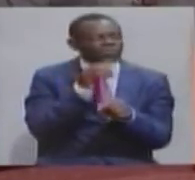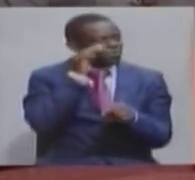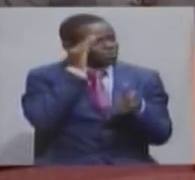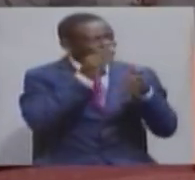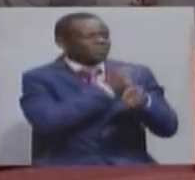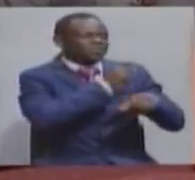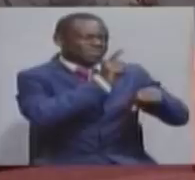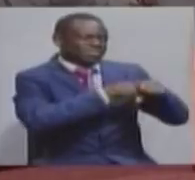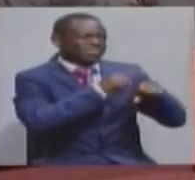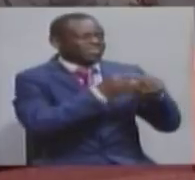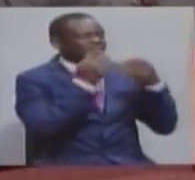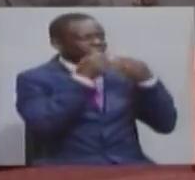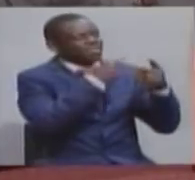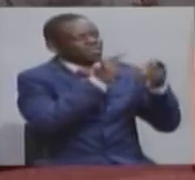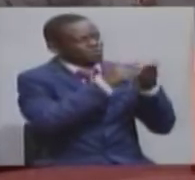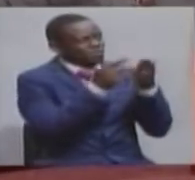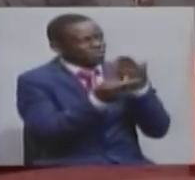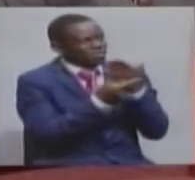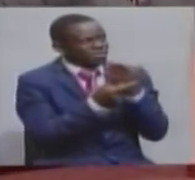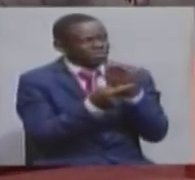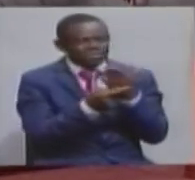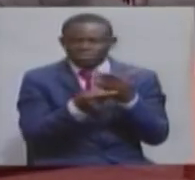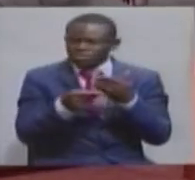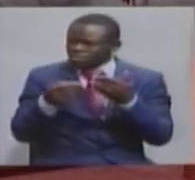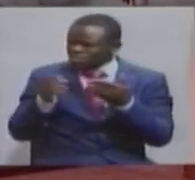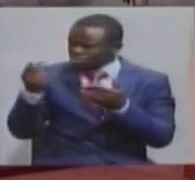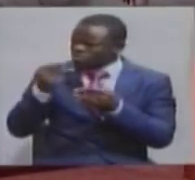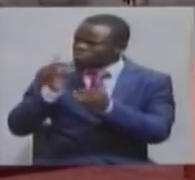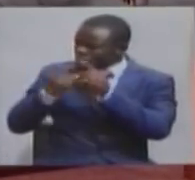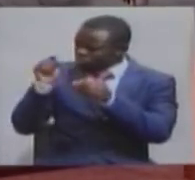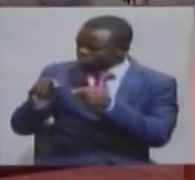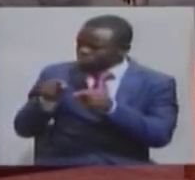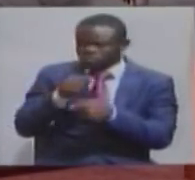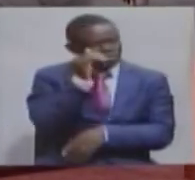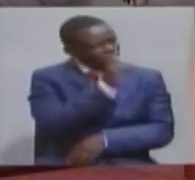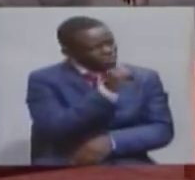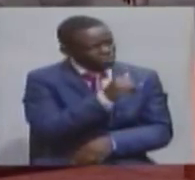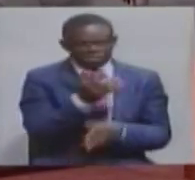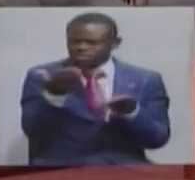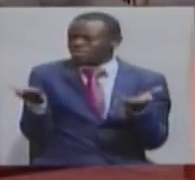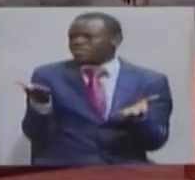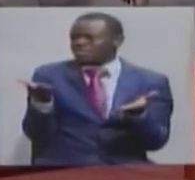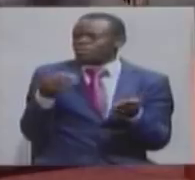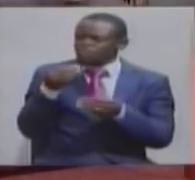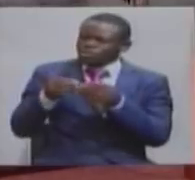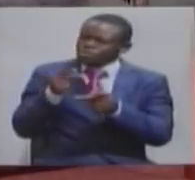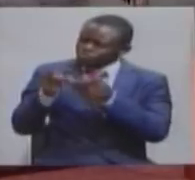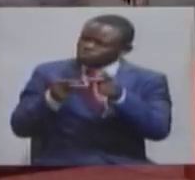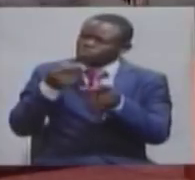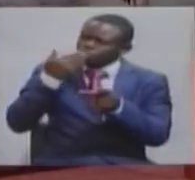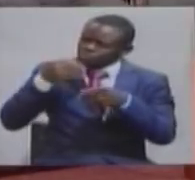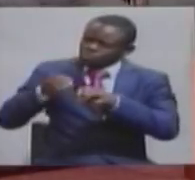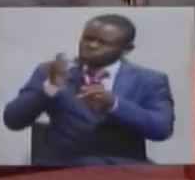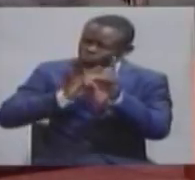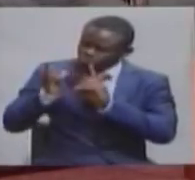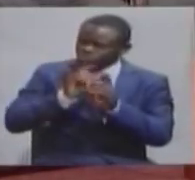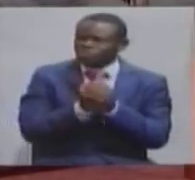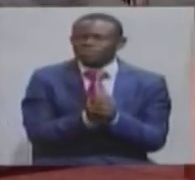time. Thank you for coming to the program. Was this dialogue? Of course it was. Yes, it is a process. So let's continue to